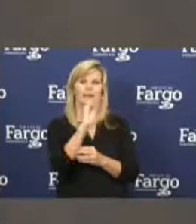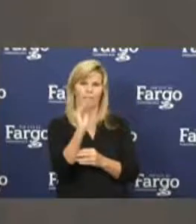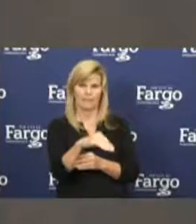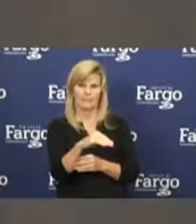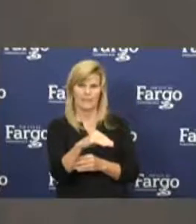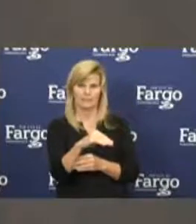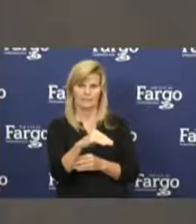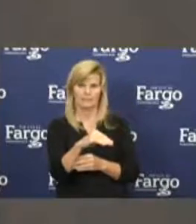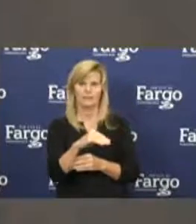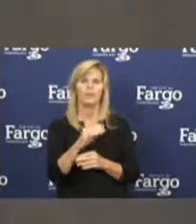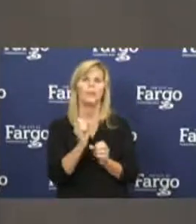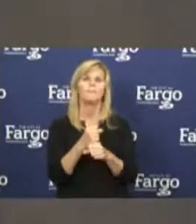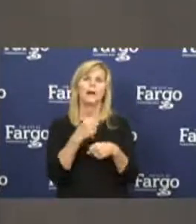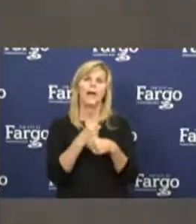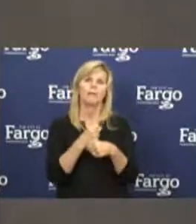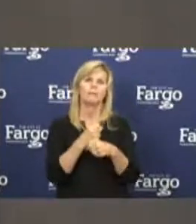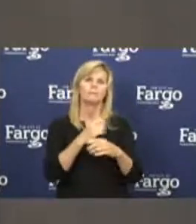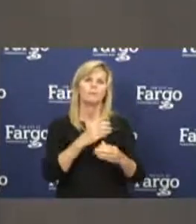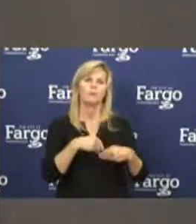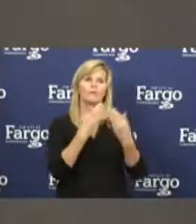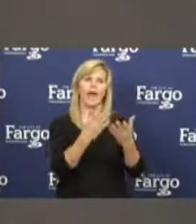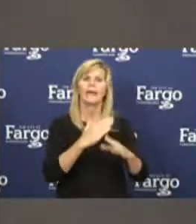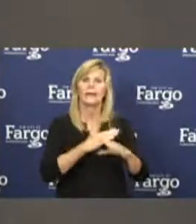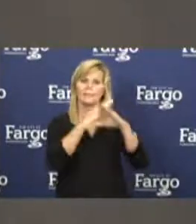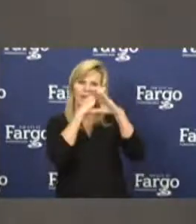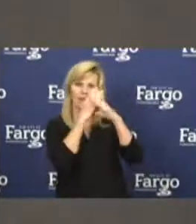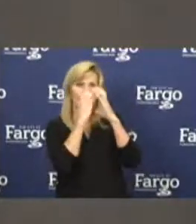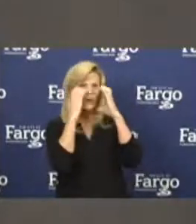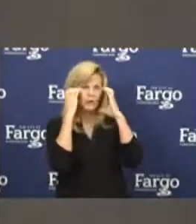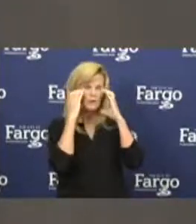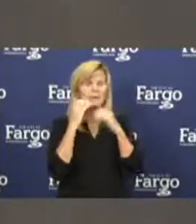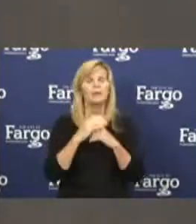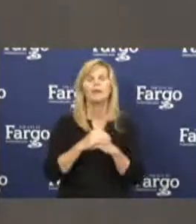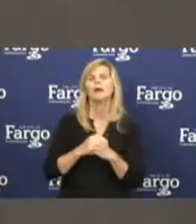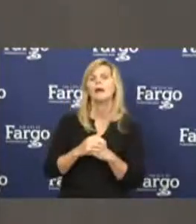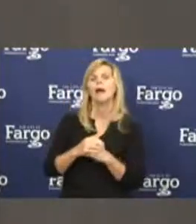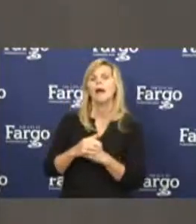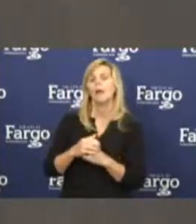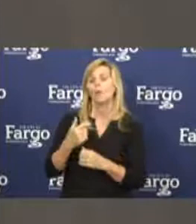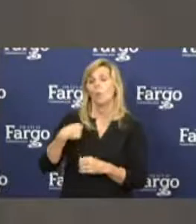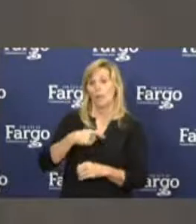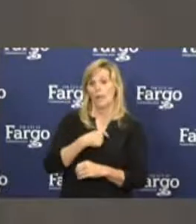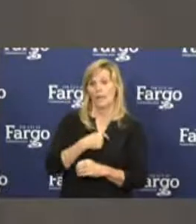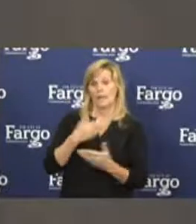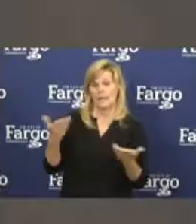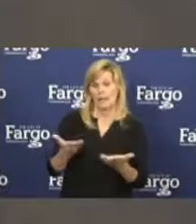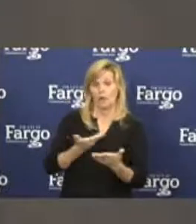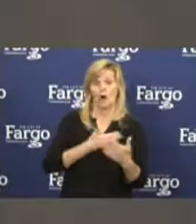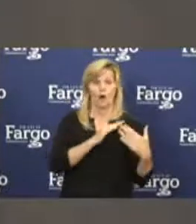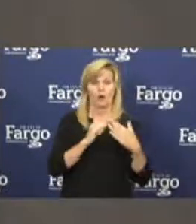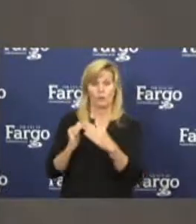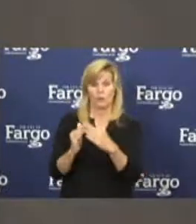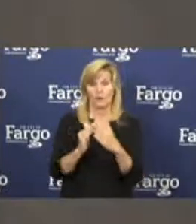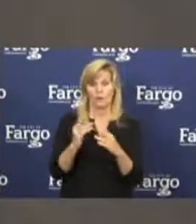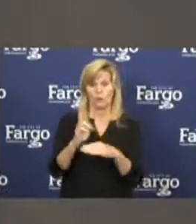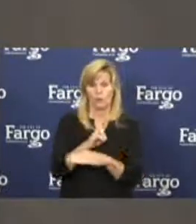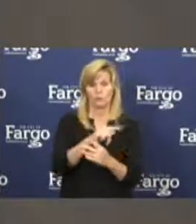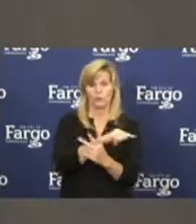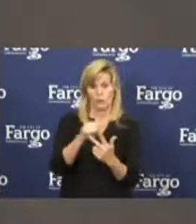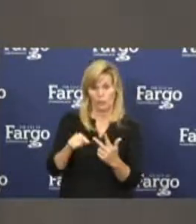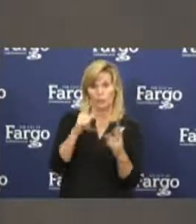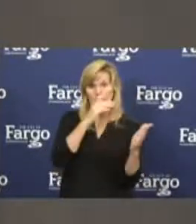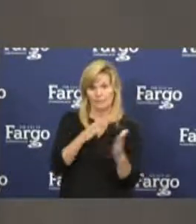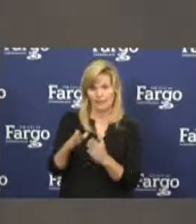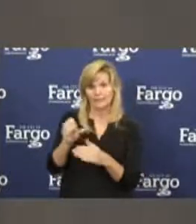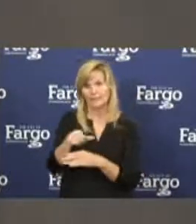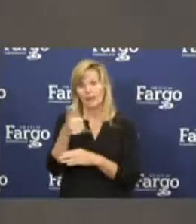65% by creating an effective barrier. The degree to which we embrace as a community those strategies, as well as the others I